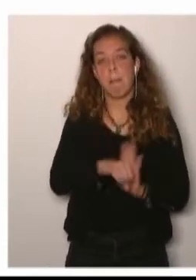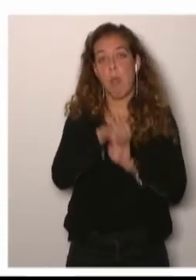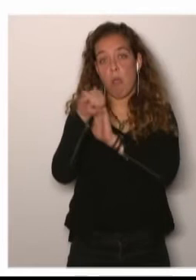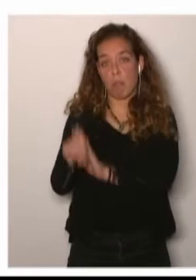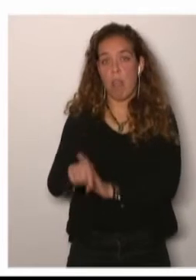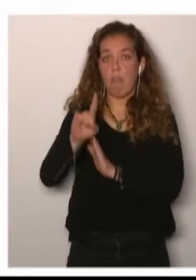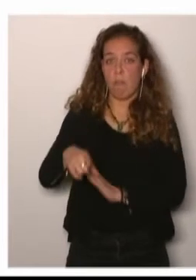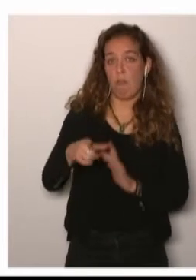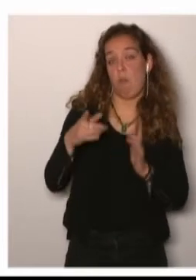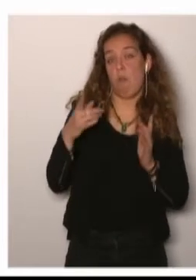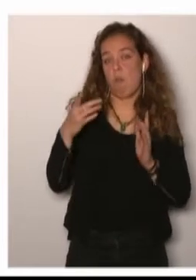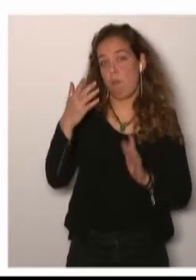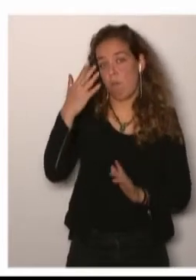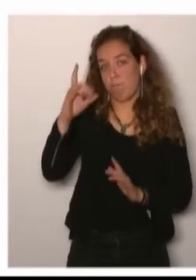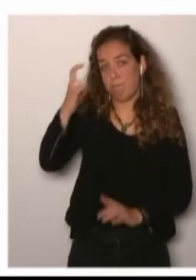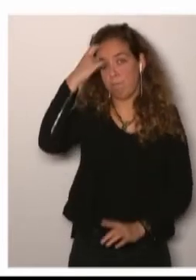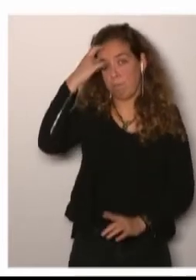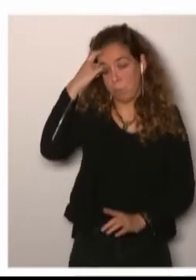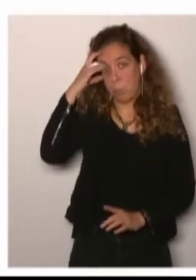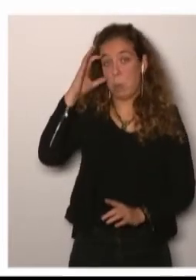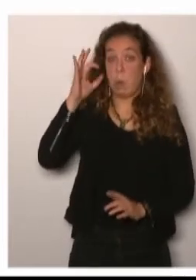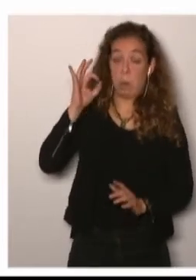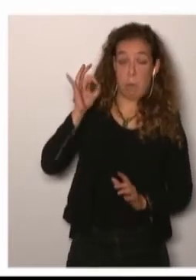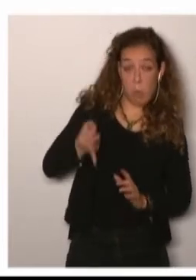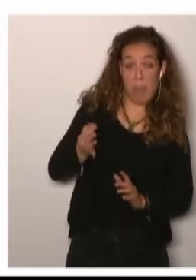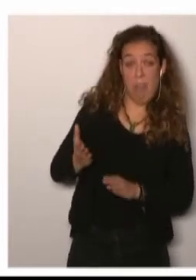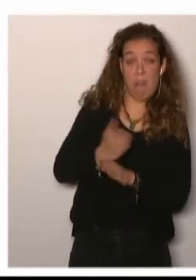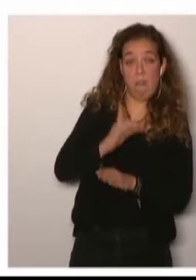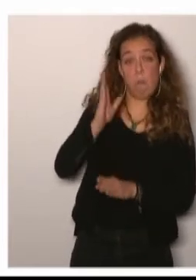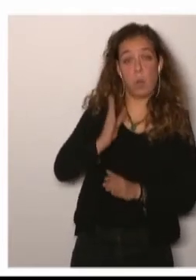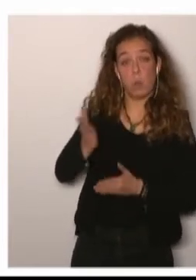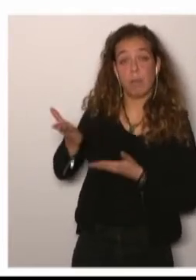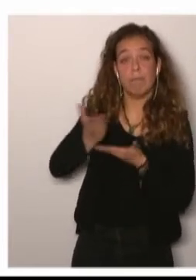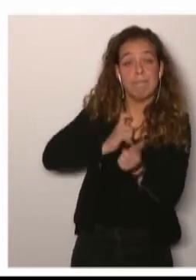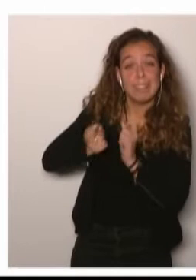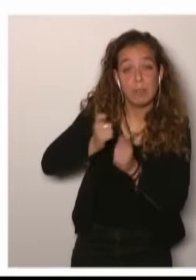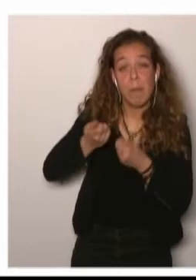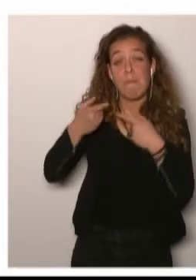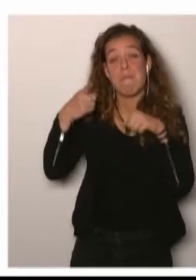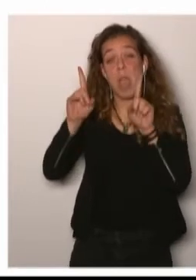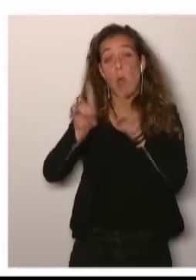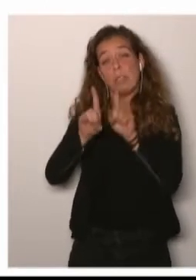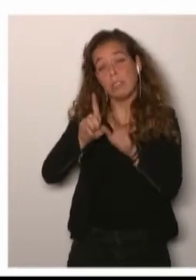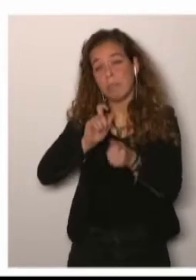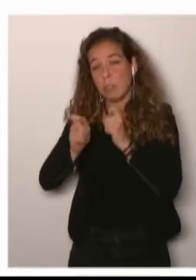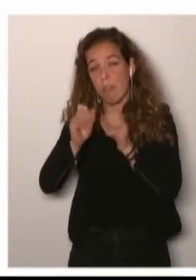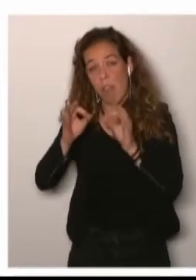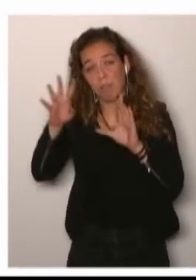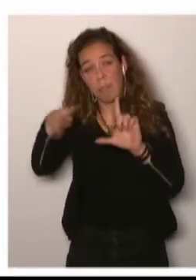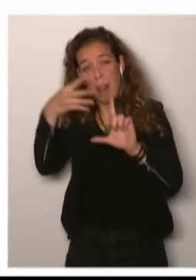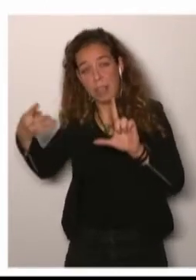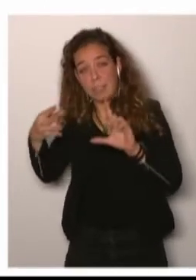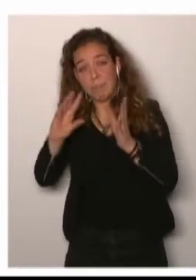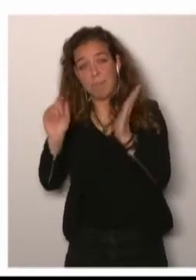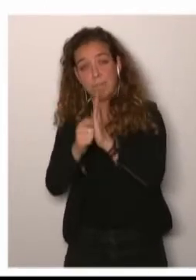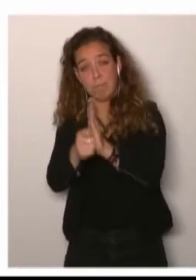course evidence evolves over time, and that's something, you know, which is, for example, embedded also in the concept of the